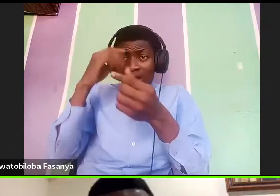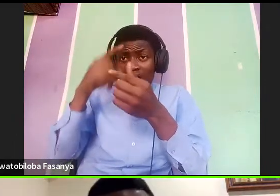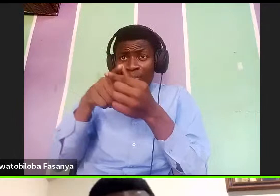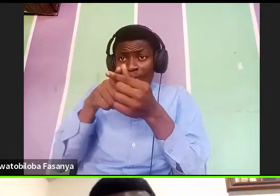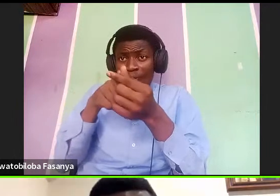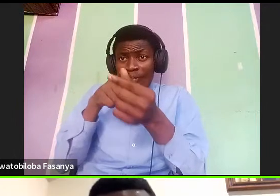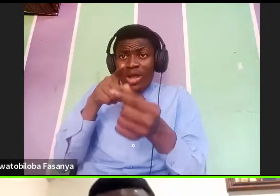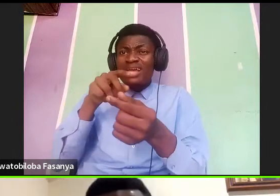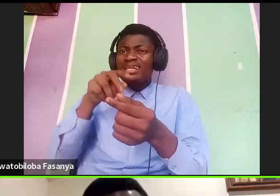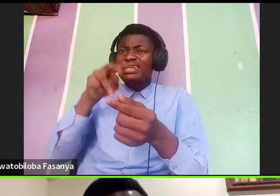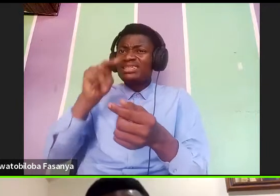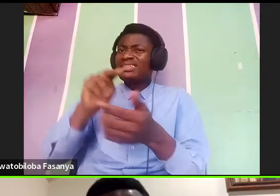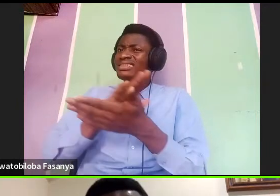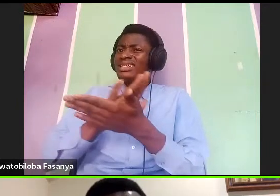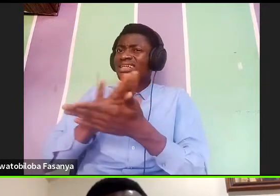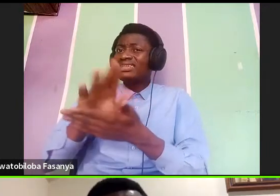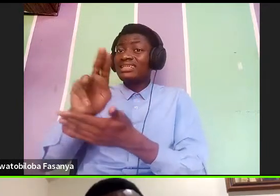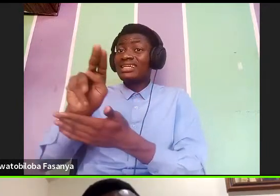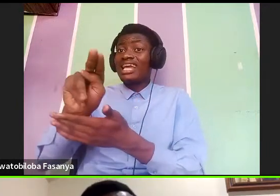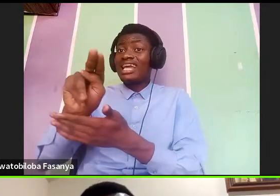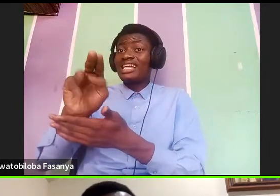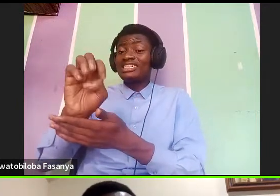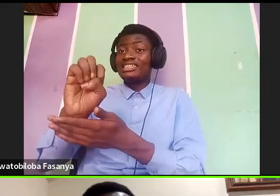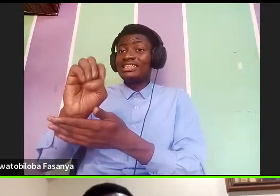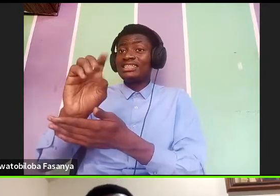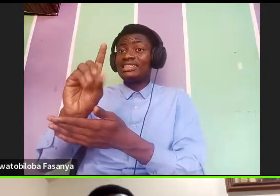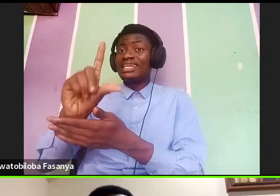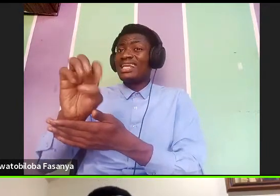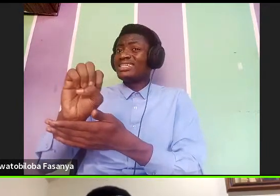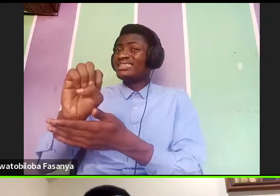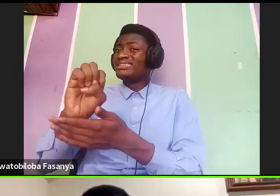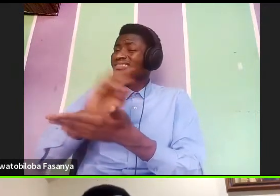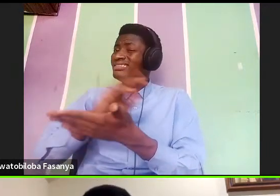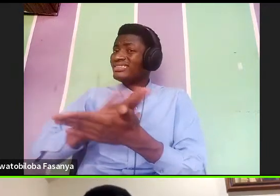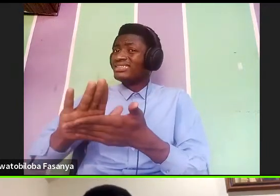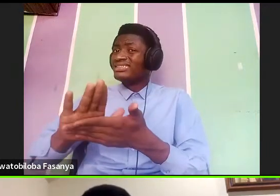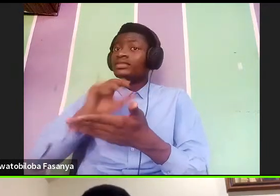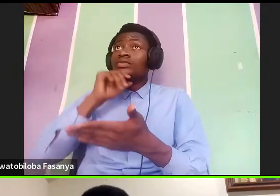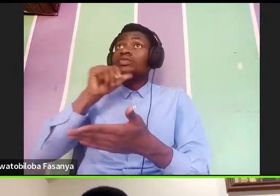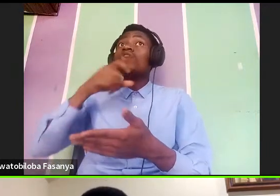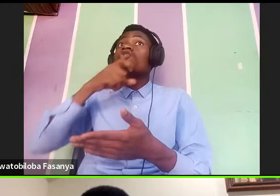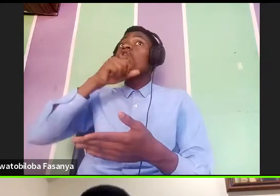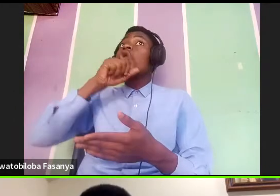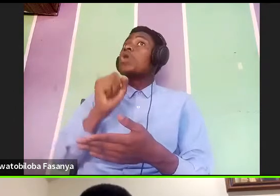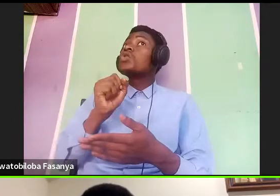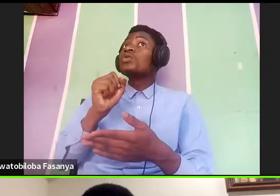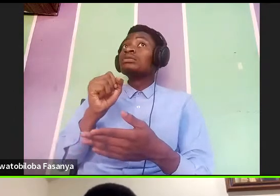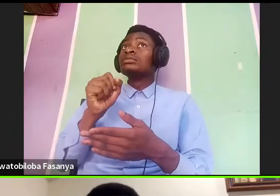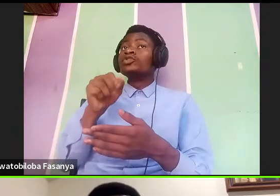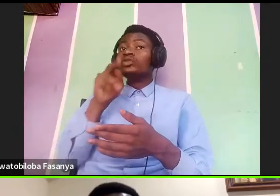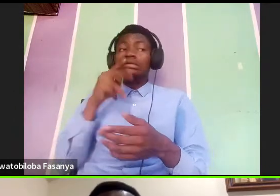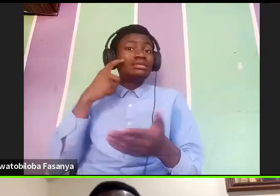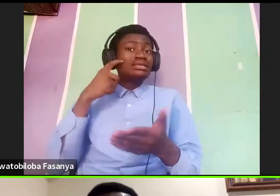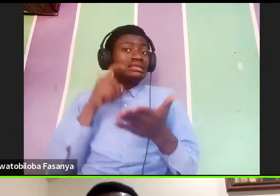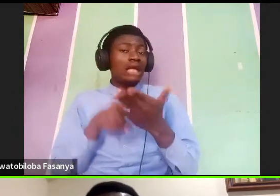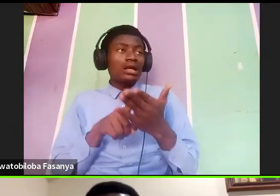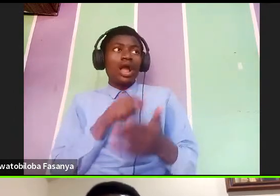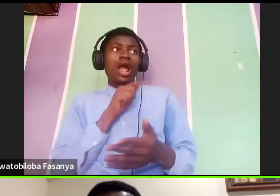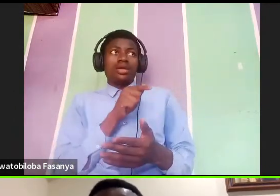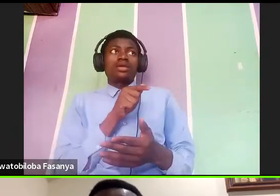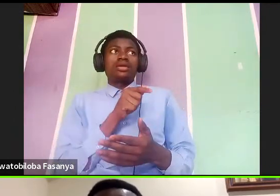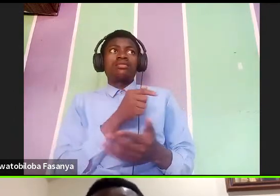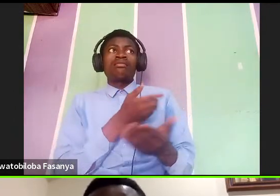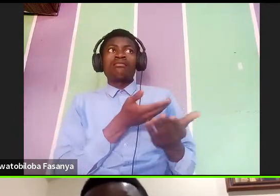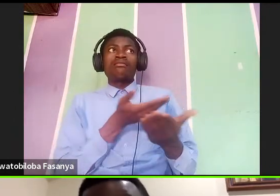before, check that whoever is giving injections, bringing out these needles from the right, from an unopened